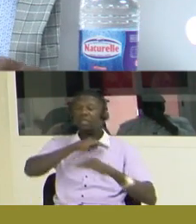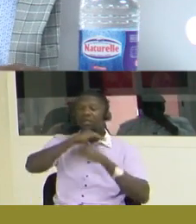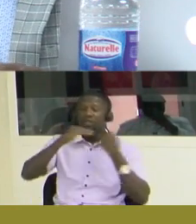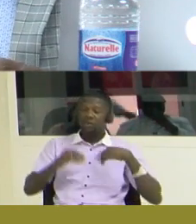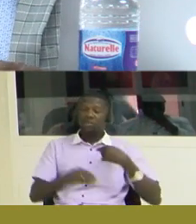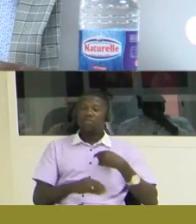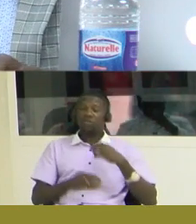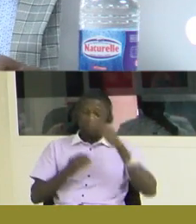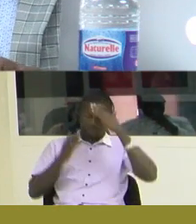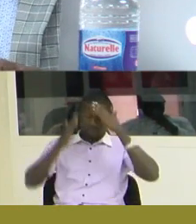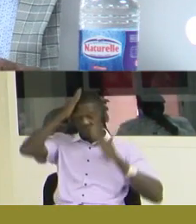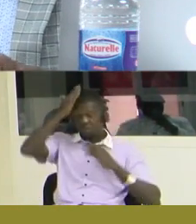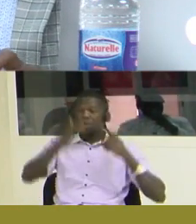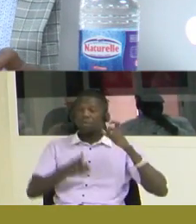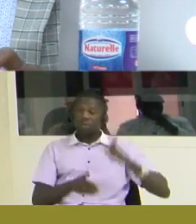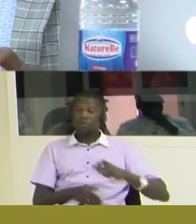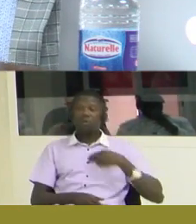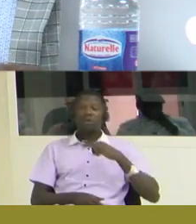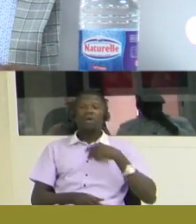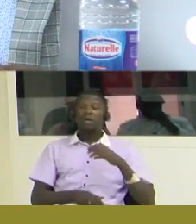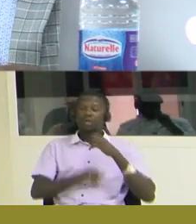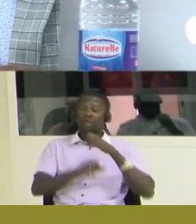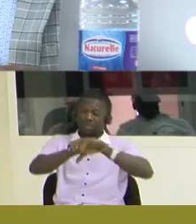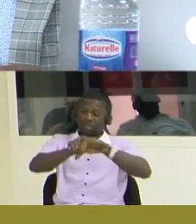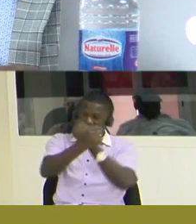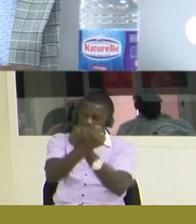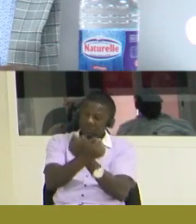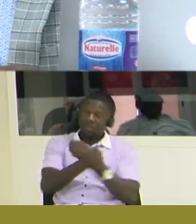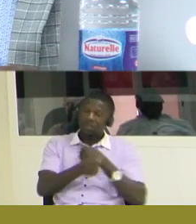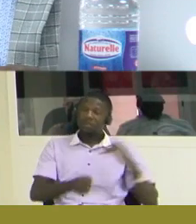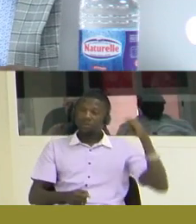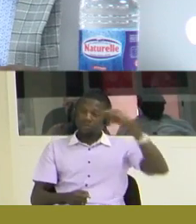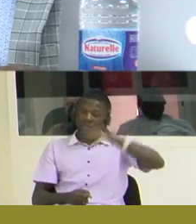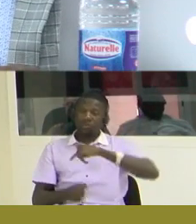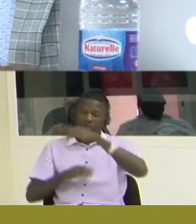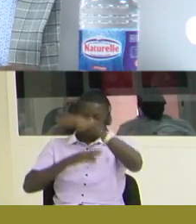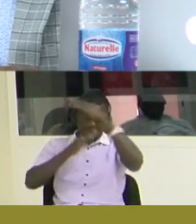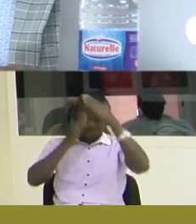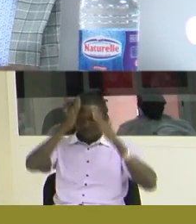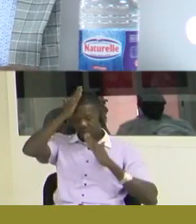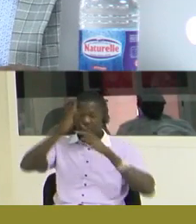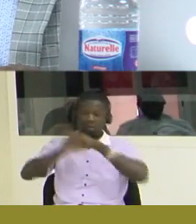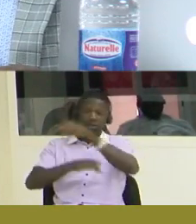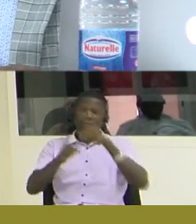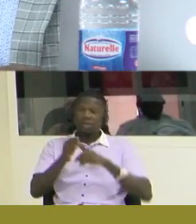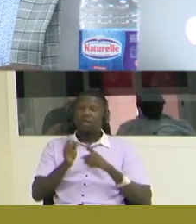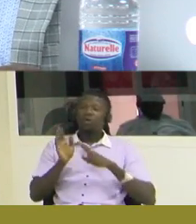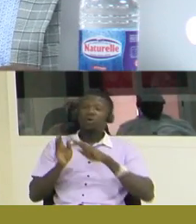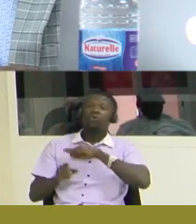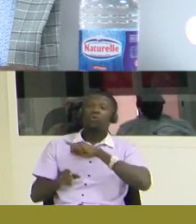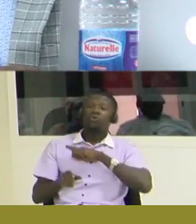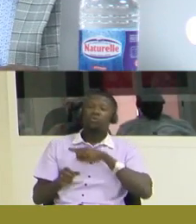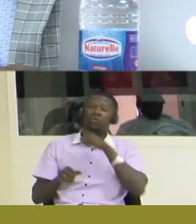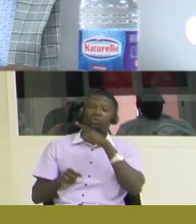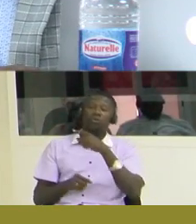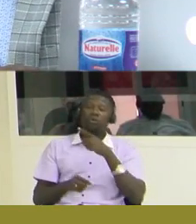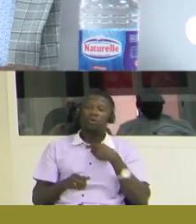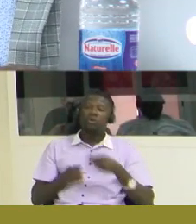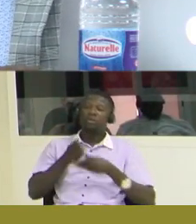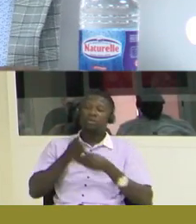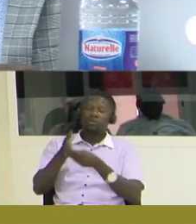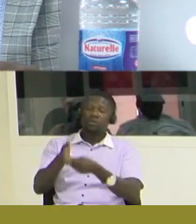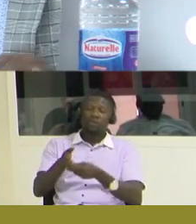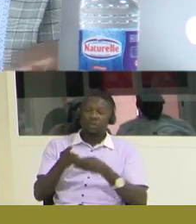captured addendum barracks and also for your role in participating in the actual execution